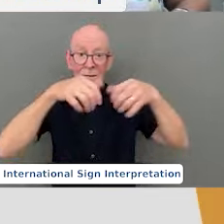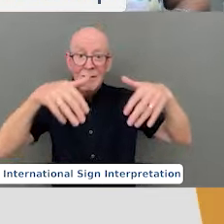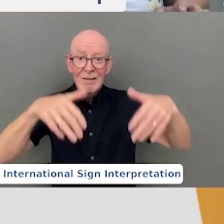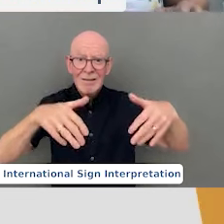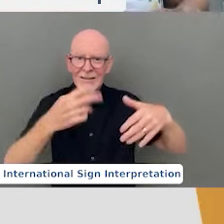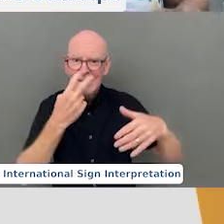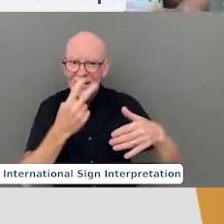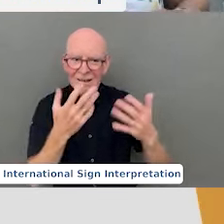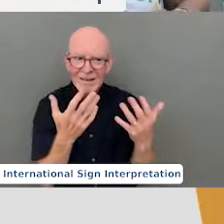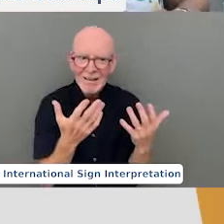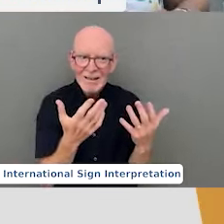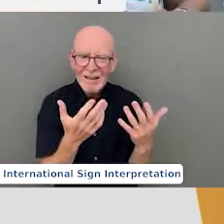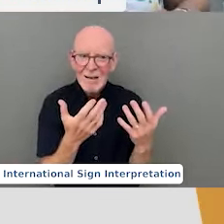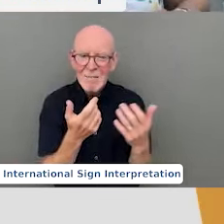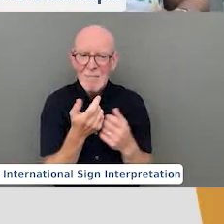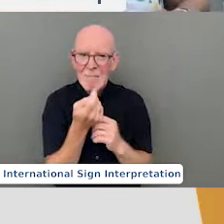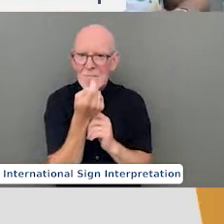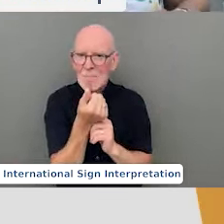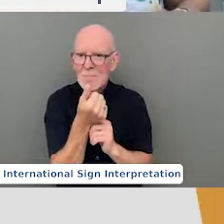There is limited data,